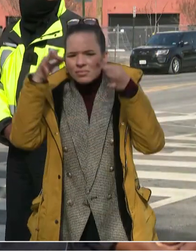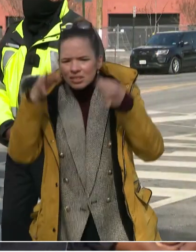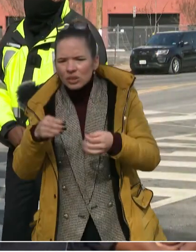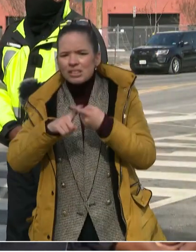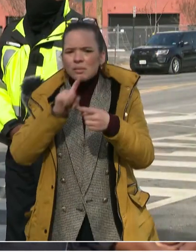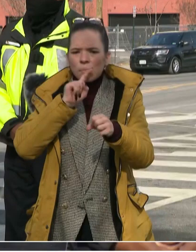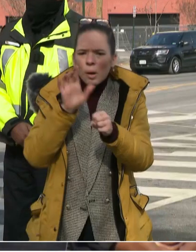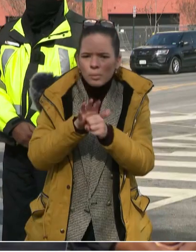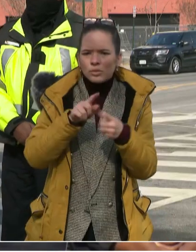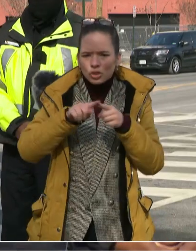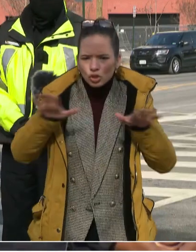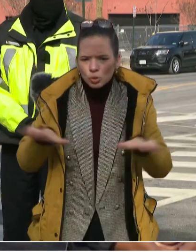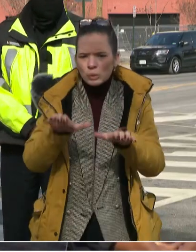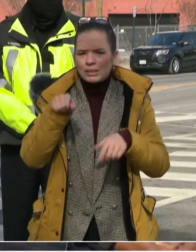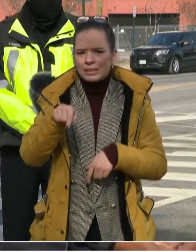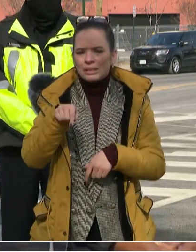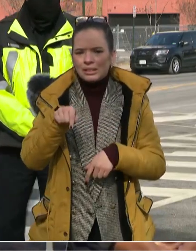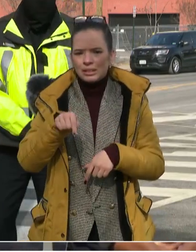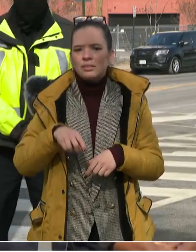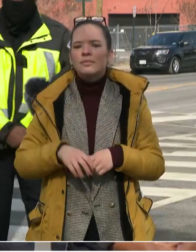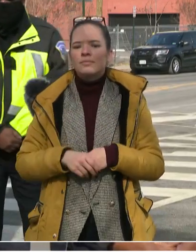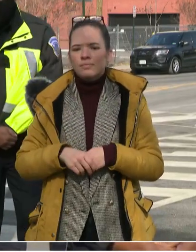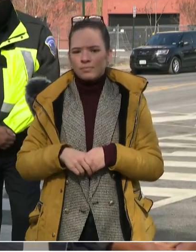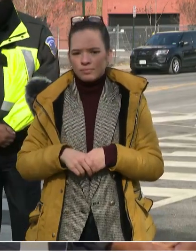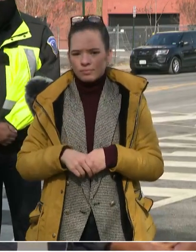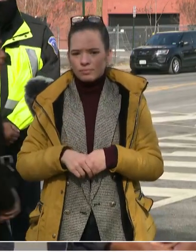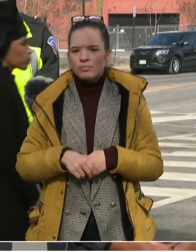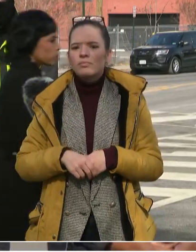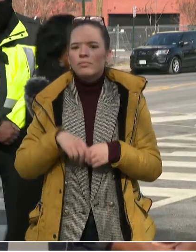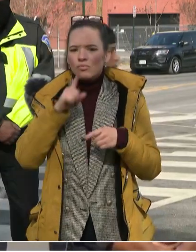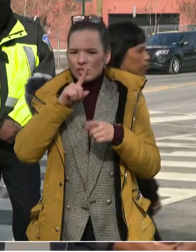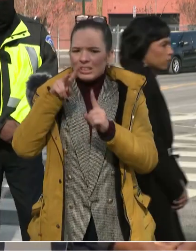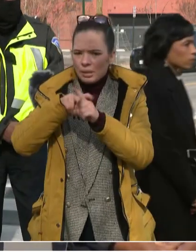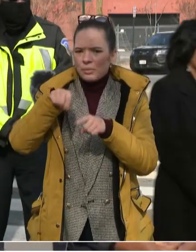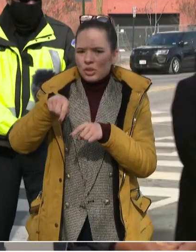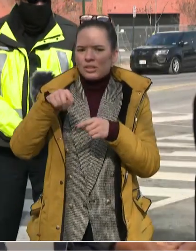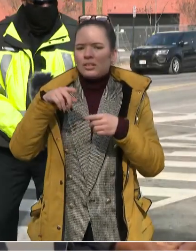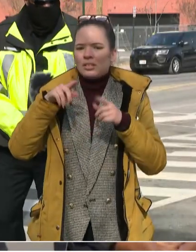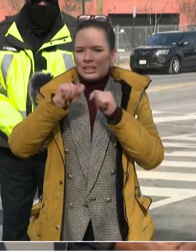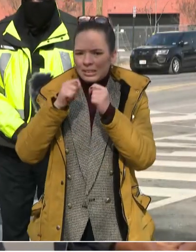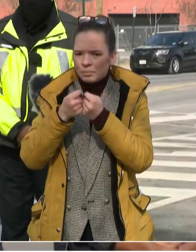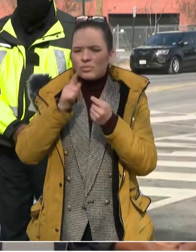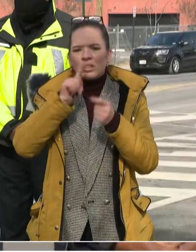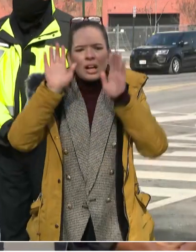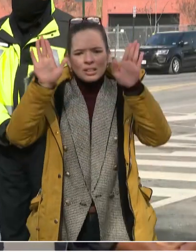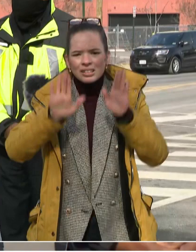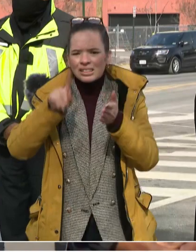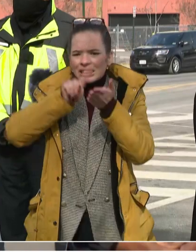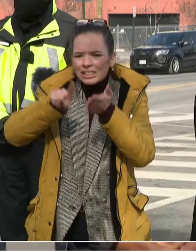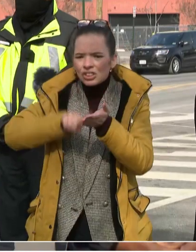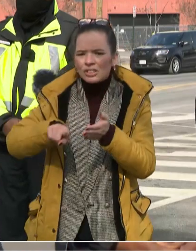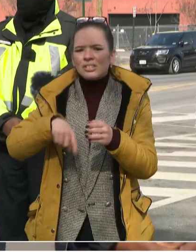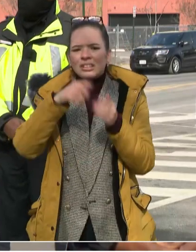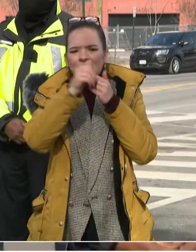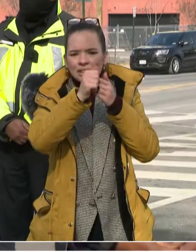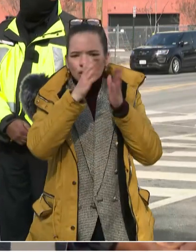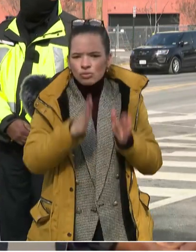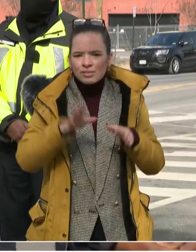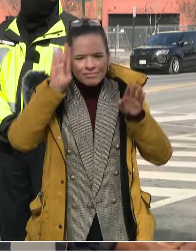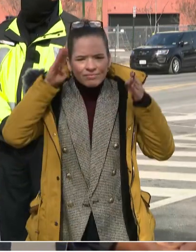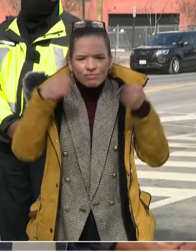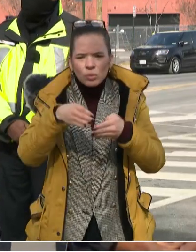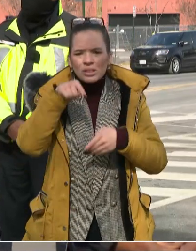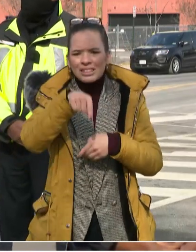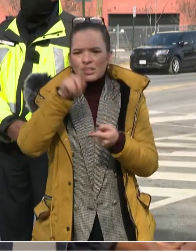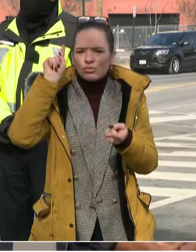carjacking investigations team and assigned a team of talented detectives and leaders who are strictly dedicated to reducing